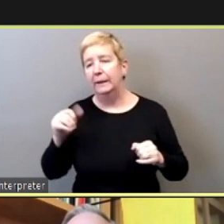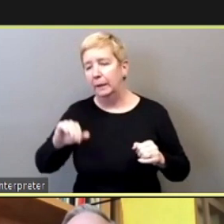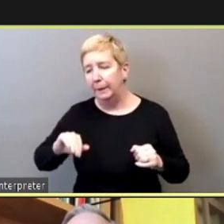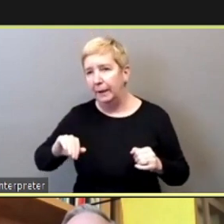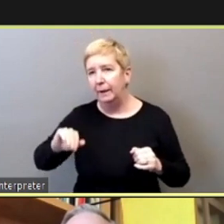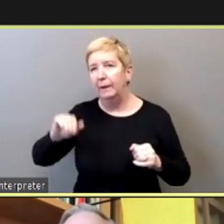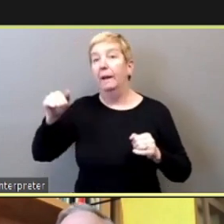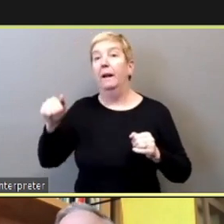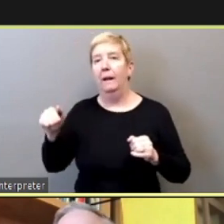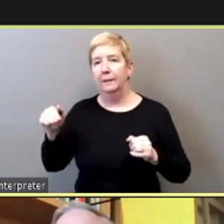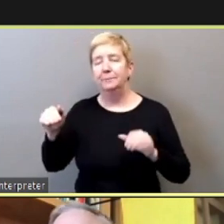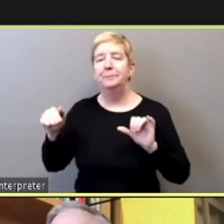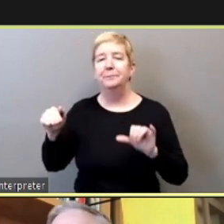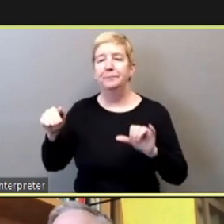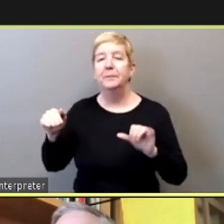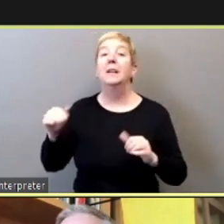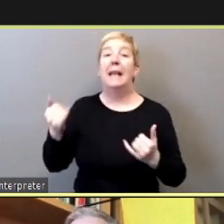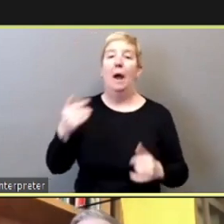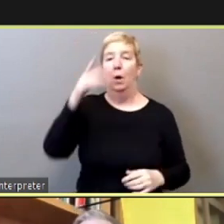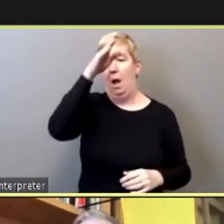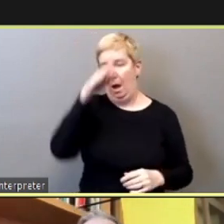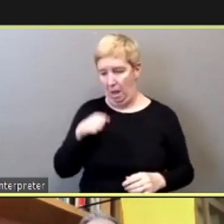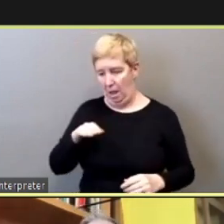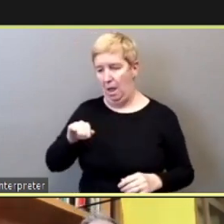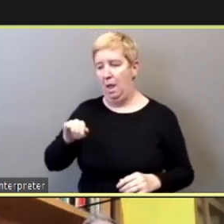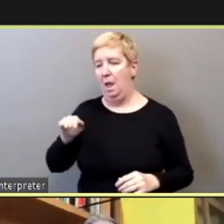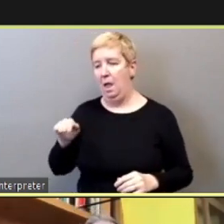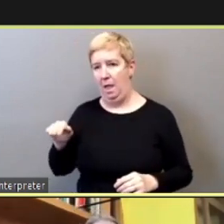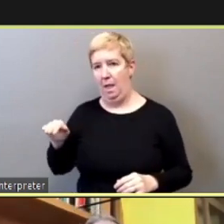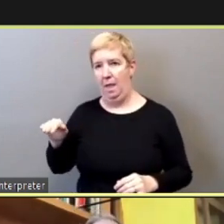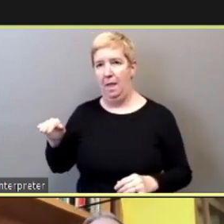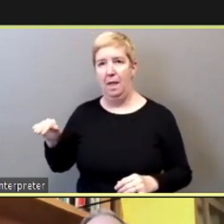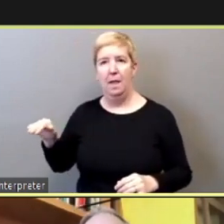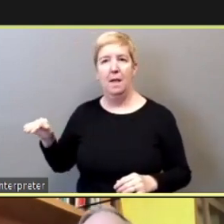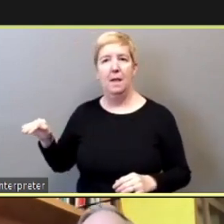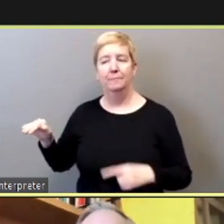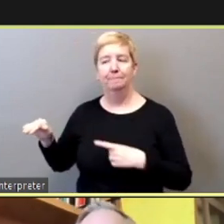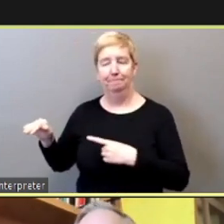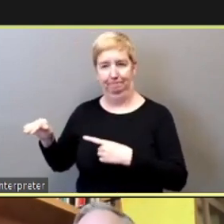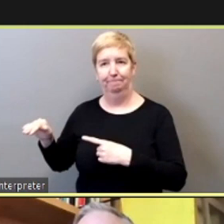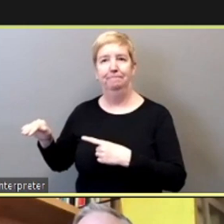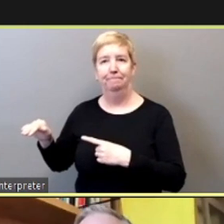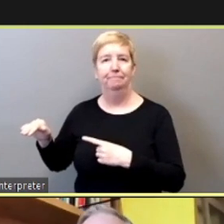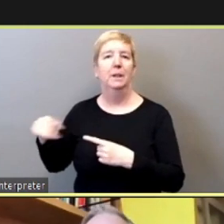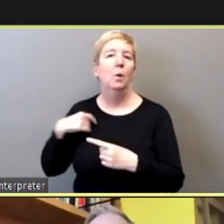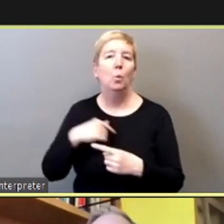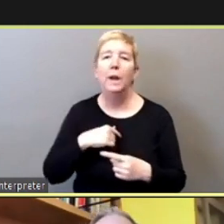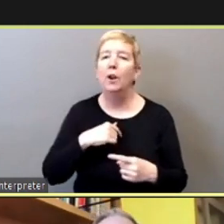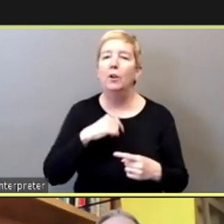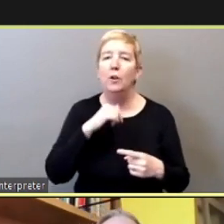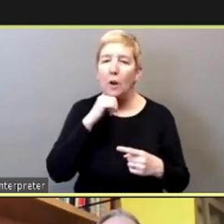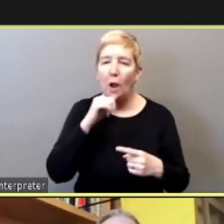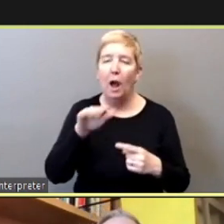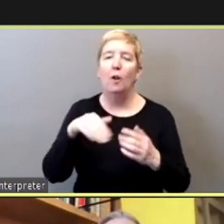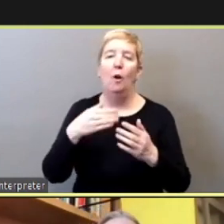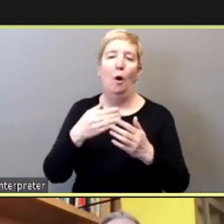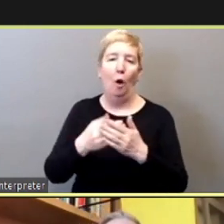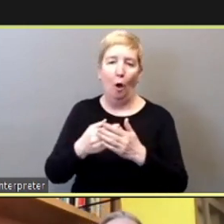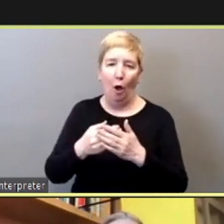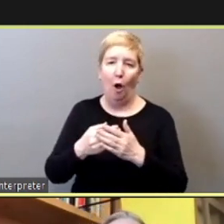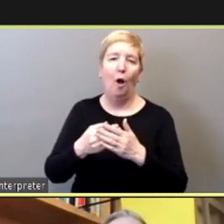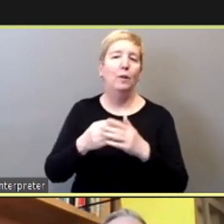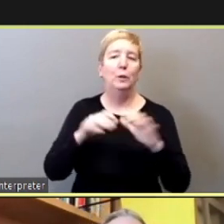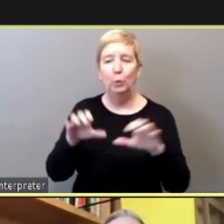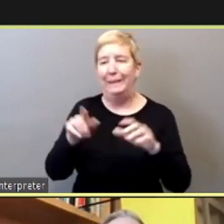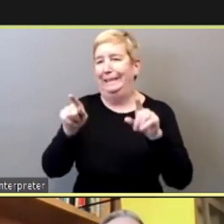for the pointer, that we've leveled off here. And leveling off means that we're not all riding the same wave from red to yellow